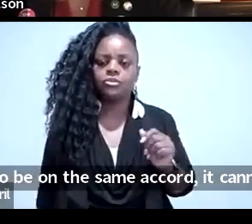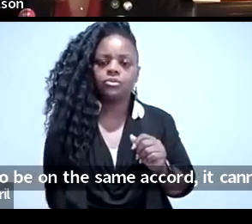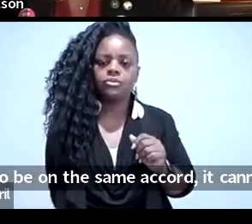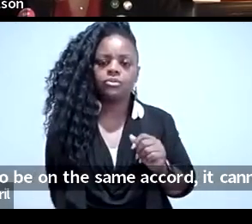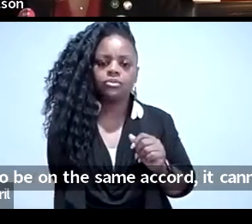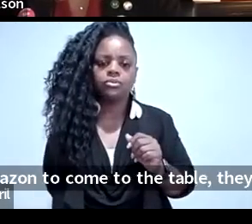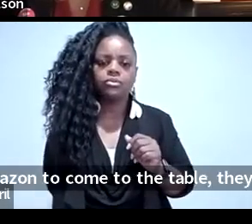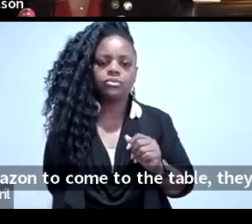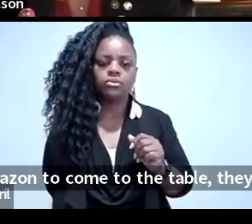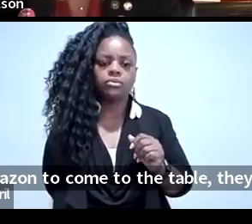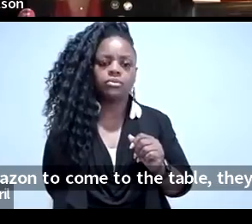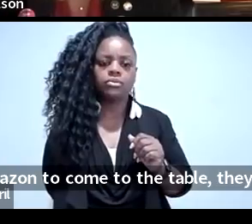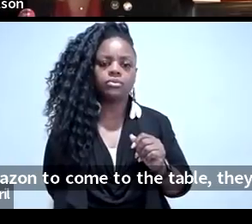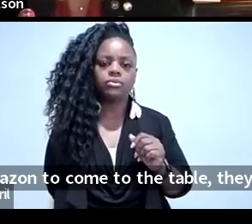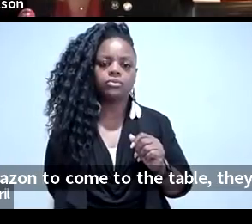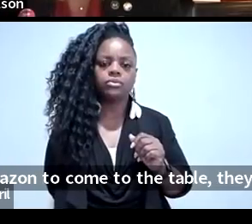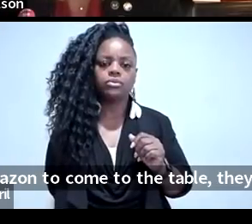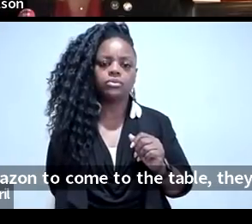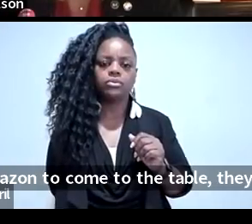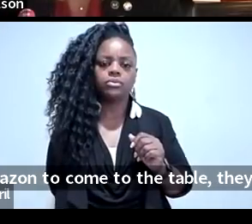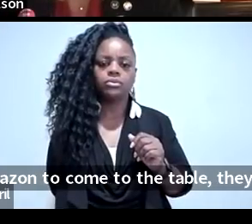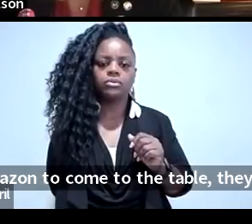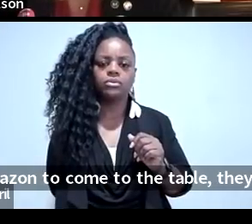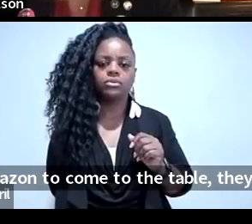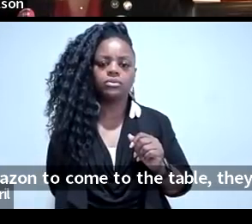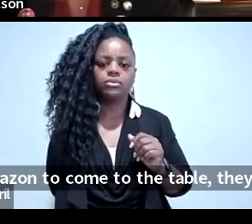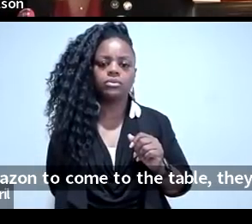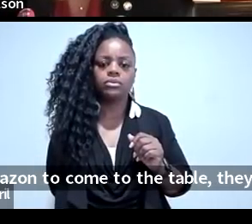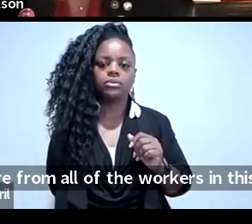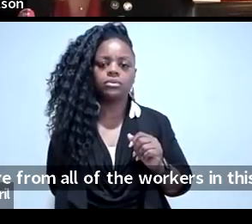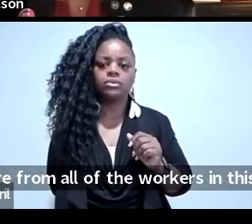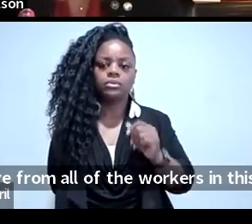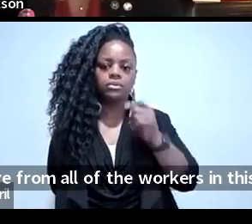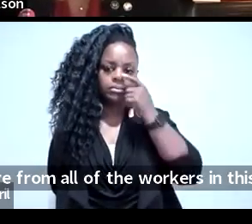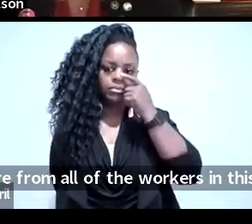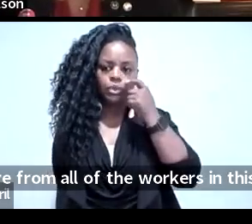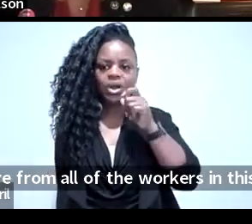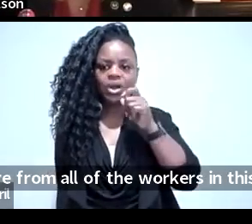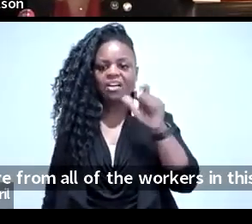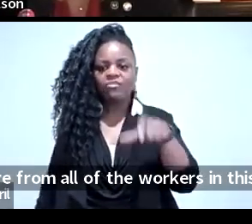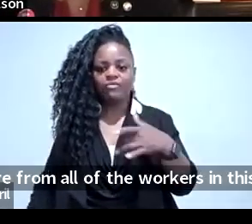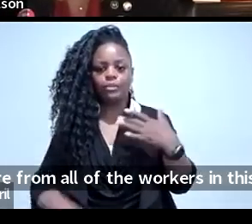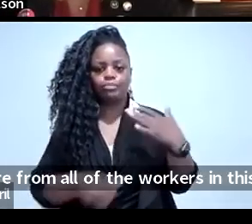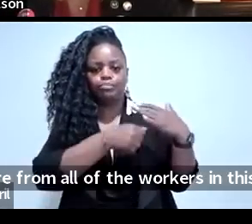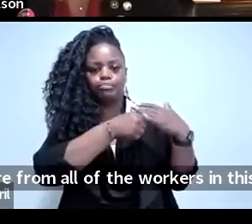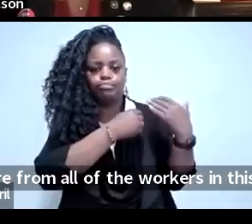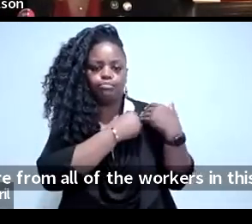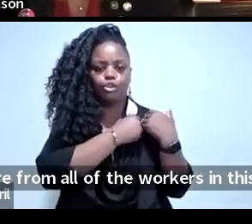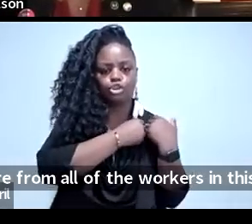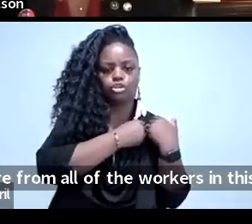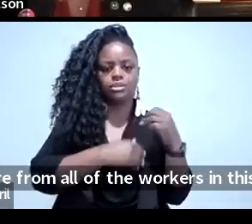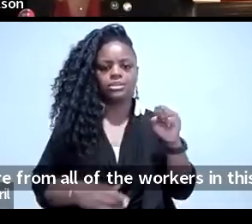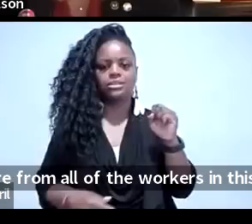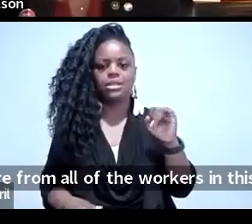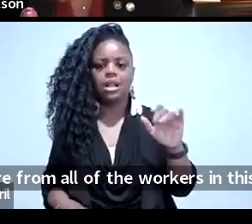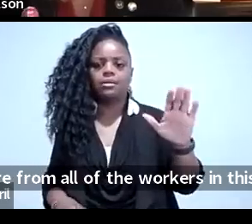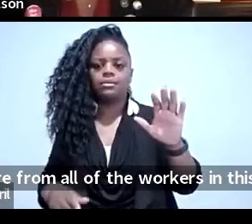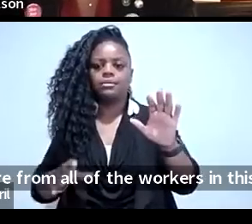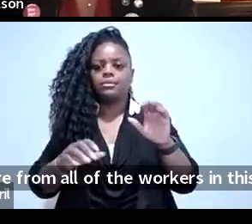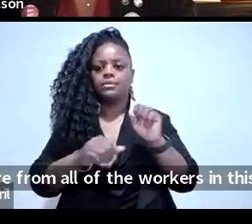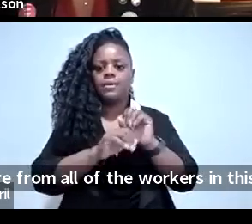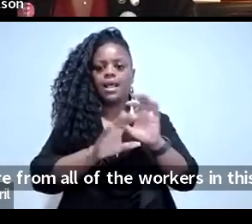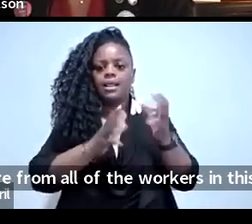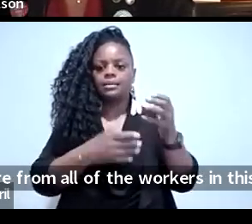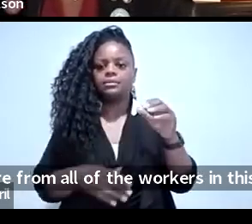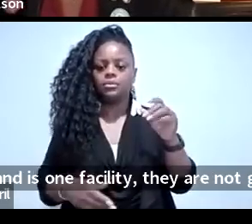country. Staten Island is one facility, and they're not going to recognize it. They're not going to live